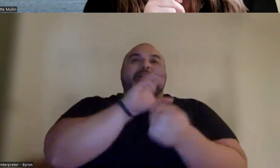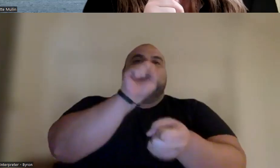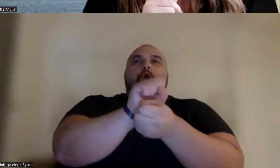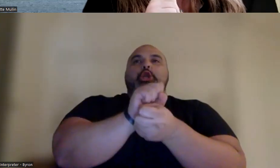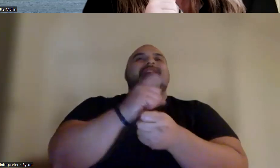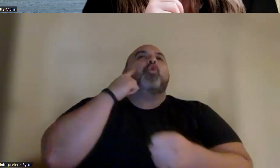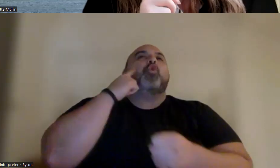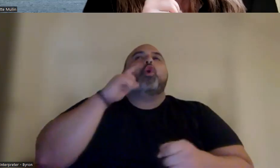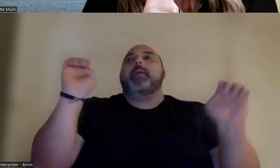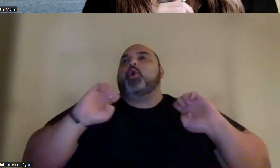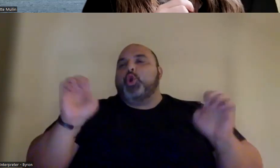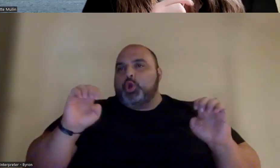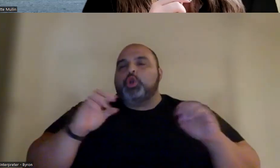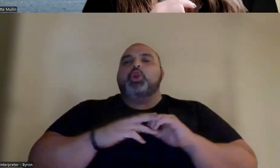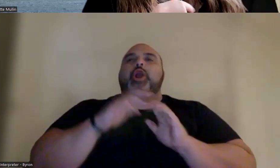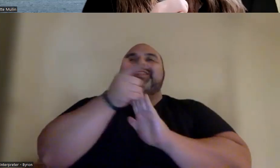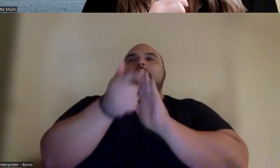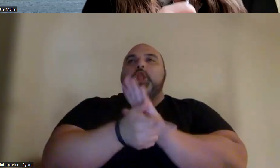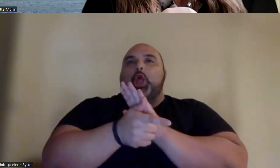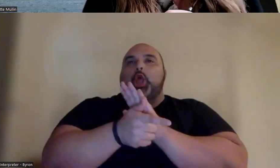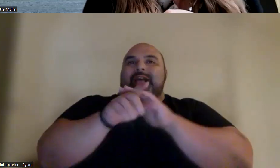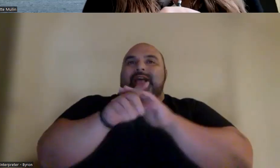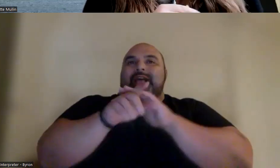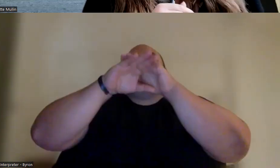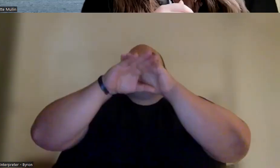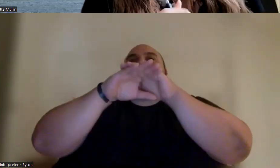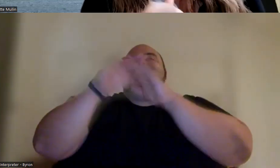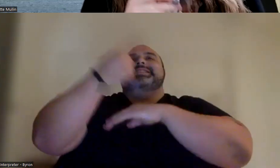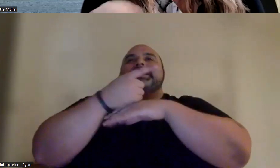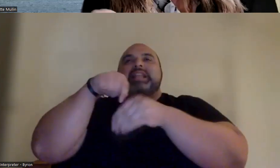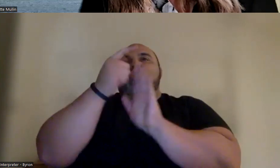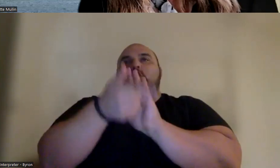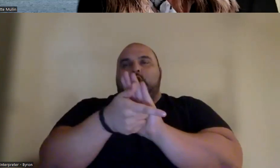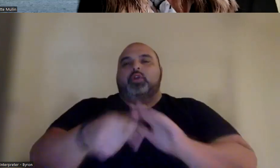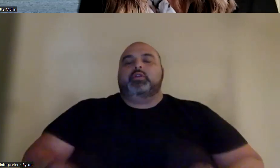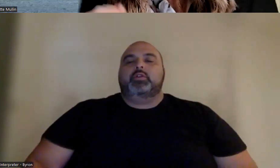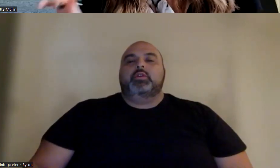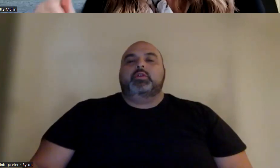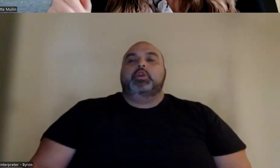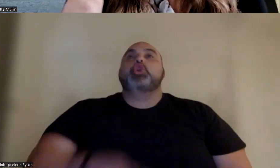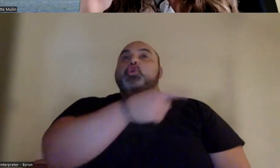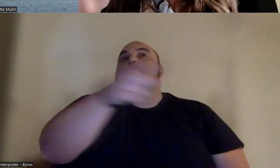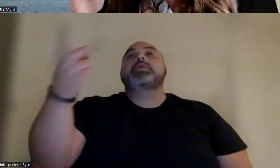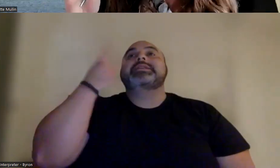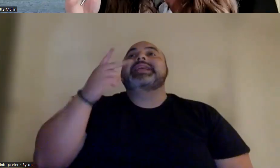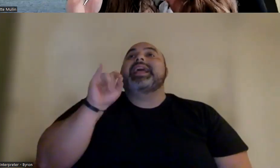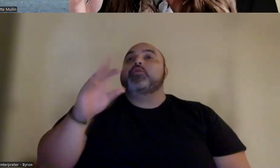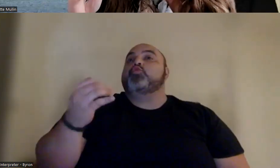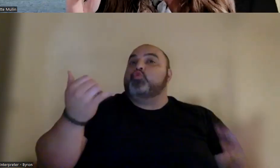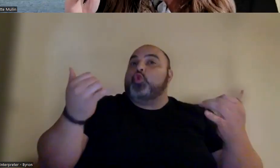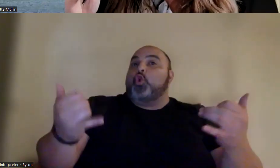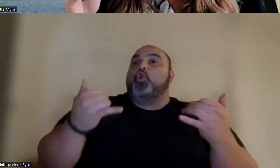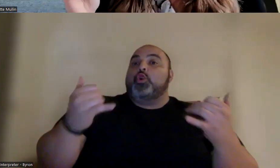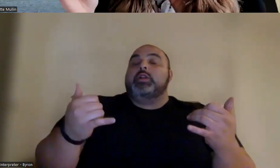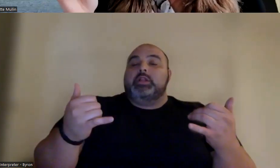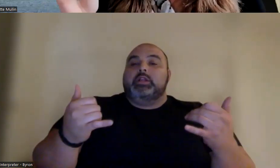with some laws actually establishing a maximum number of days in the law. And as you'll see, if you are currently also scanning